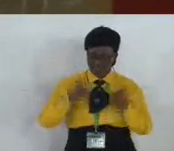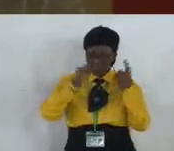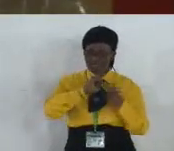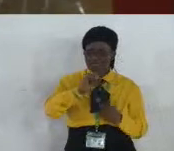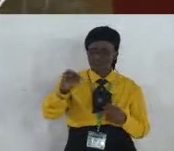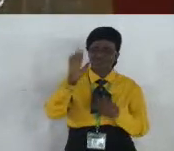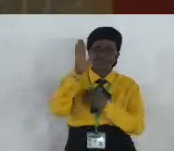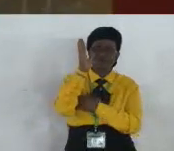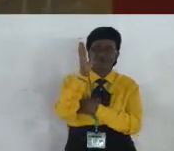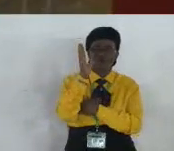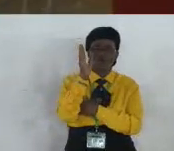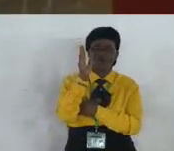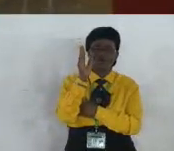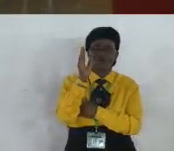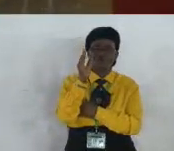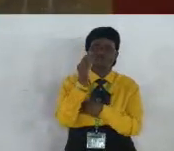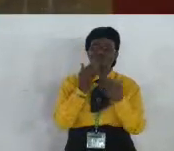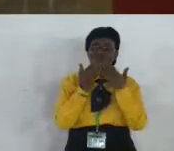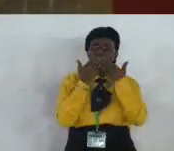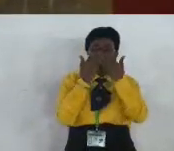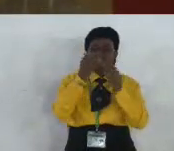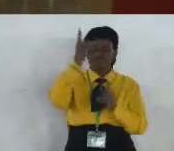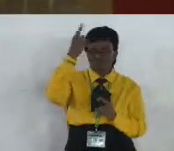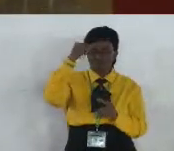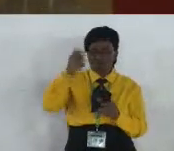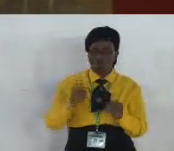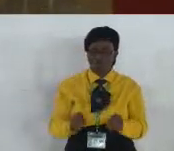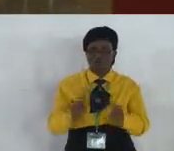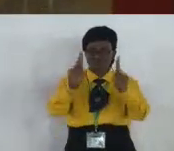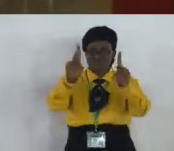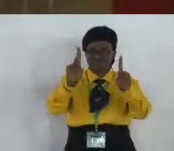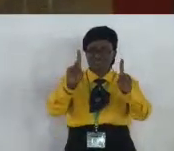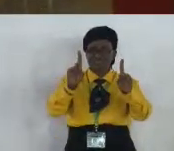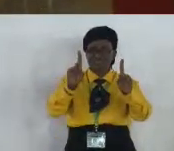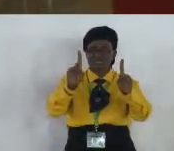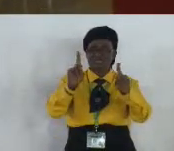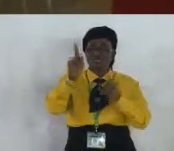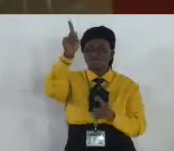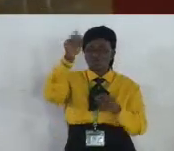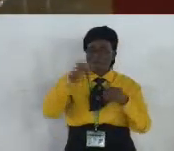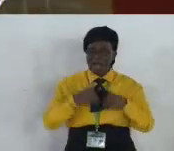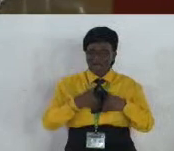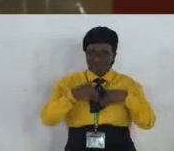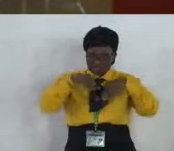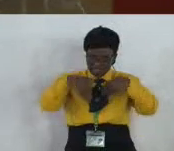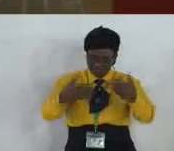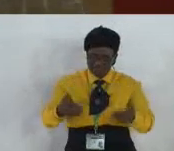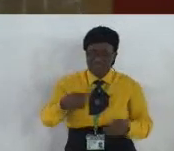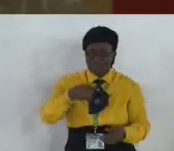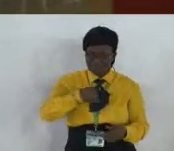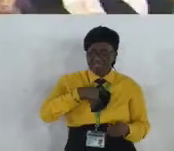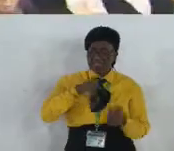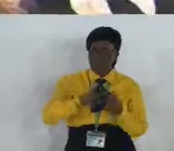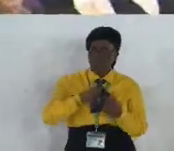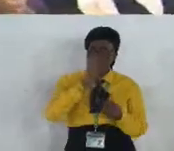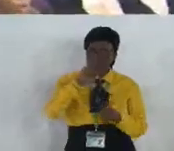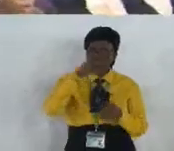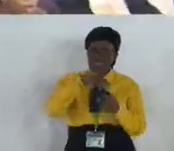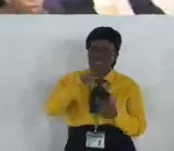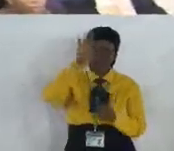Thank you for the opportunity you have given me, Lord God Almighty, to come into your presence.